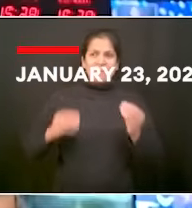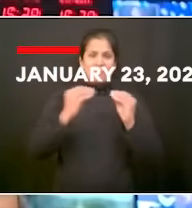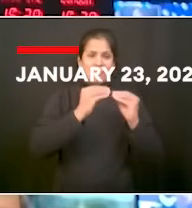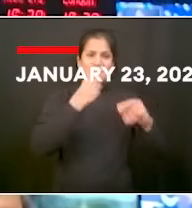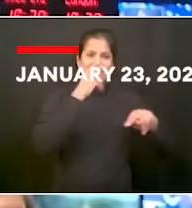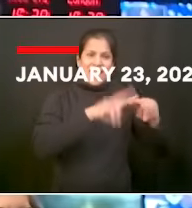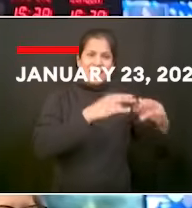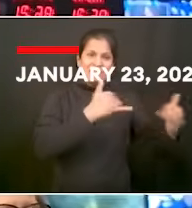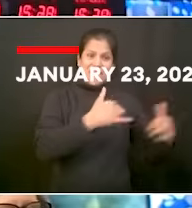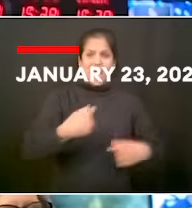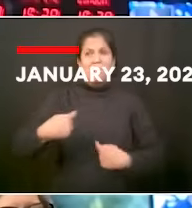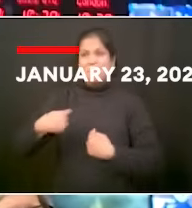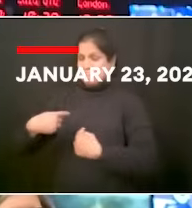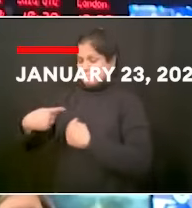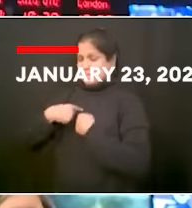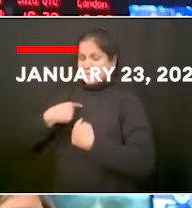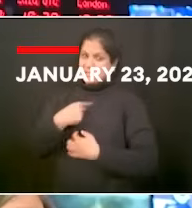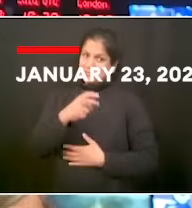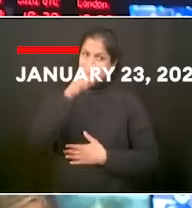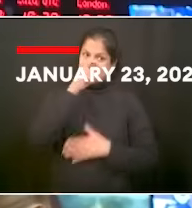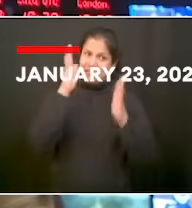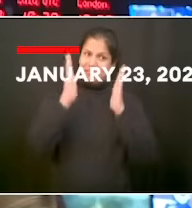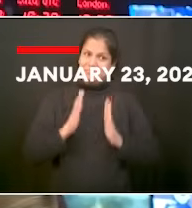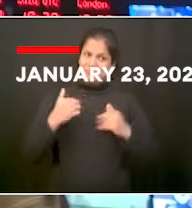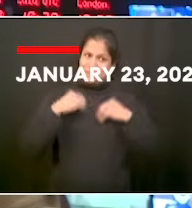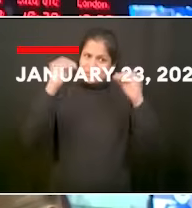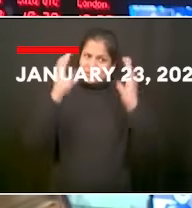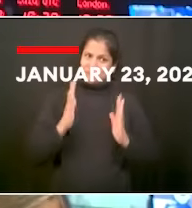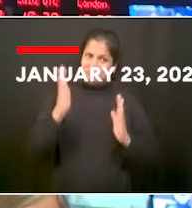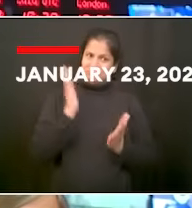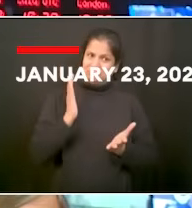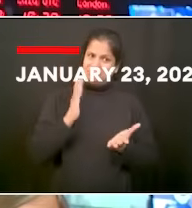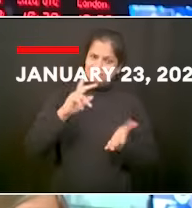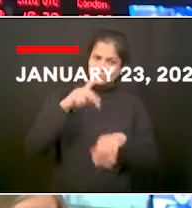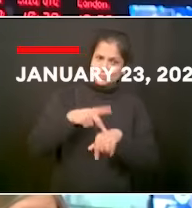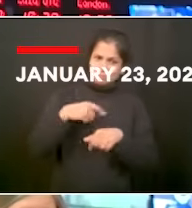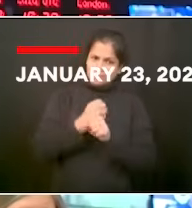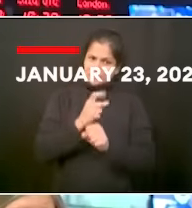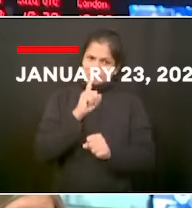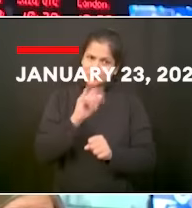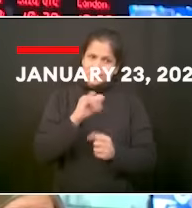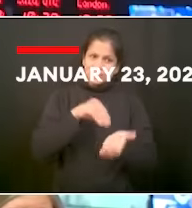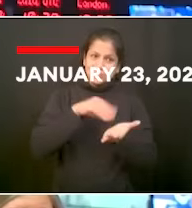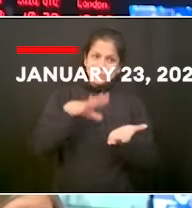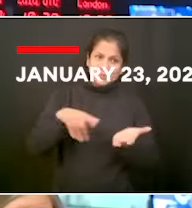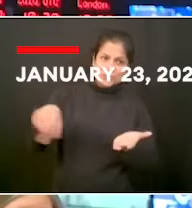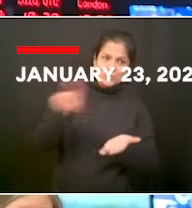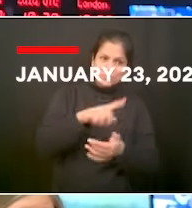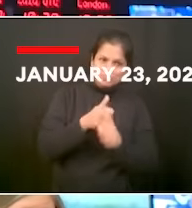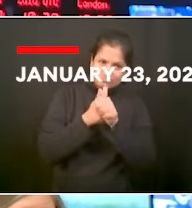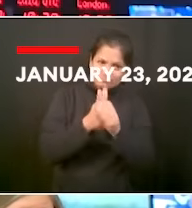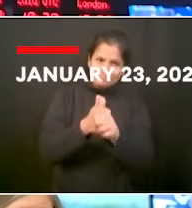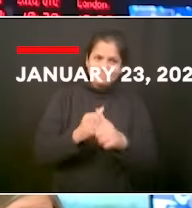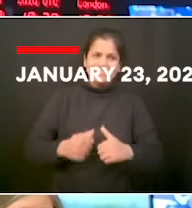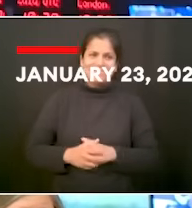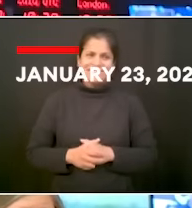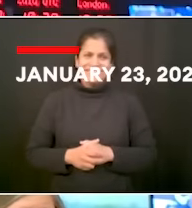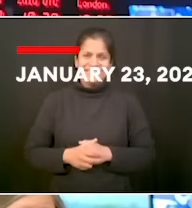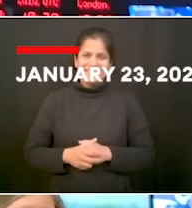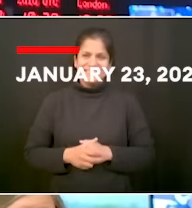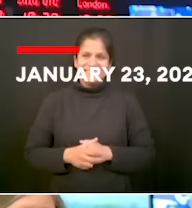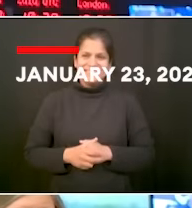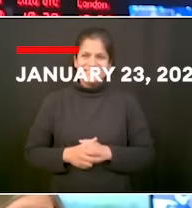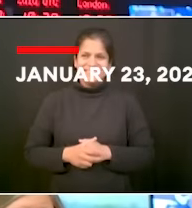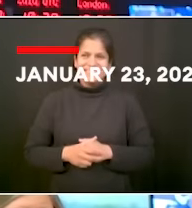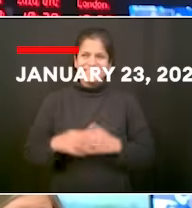for me, I think it's very, very clear that given the constraints that we have with the state, and given